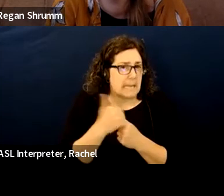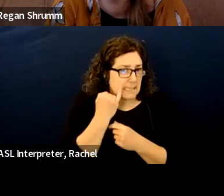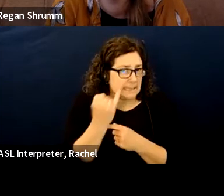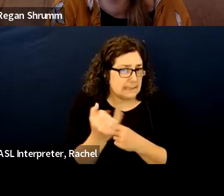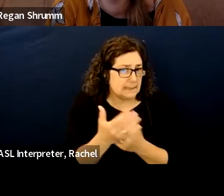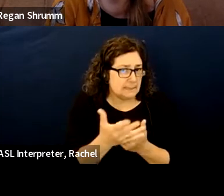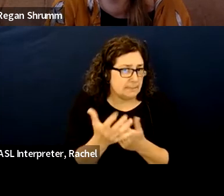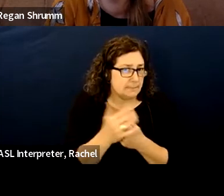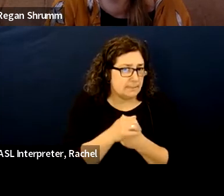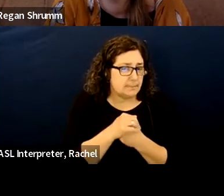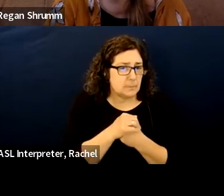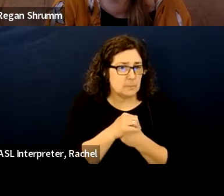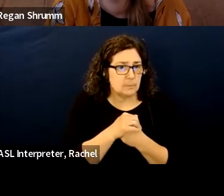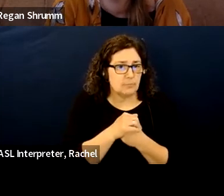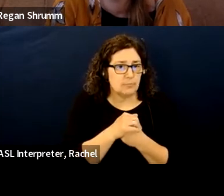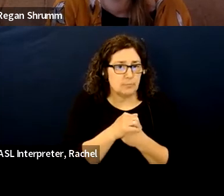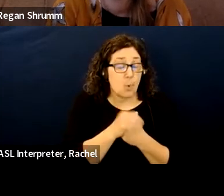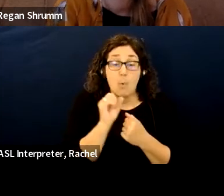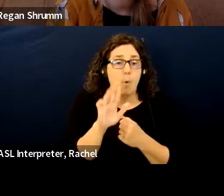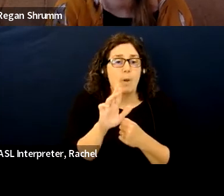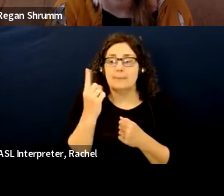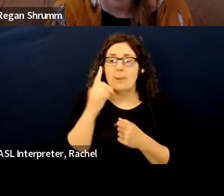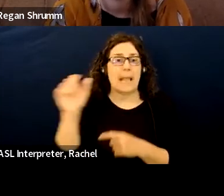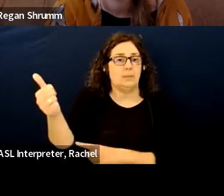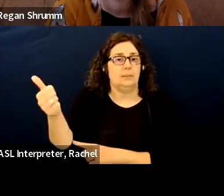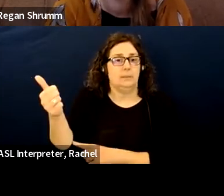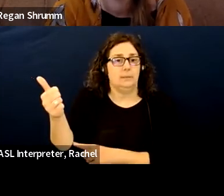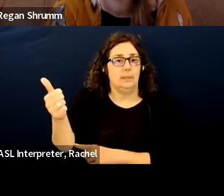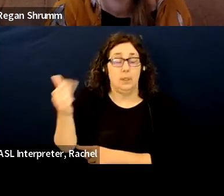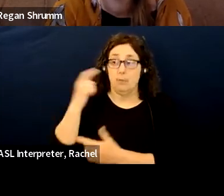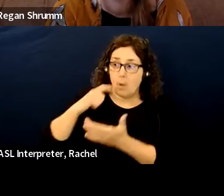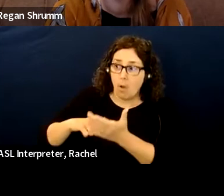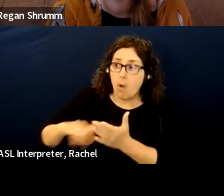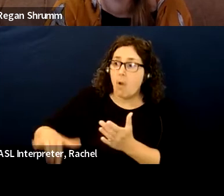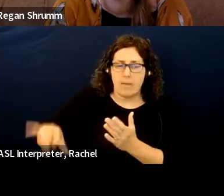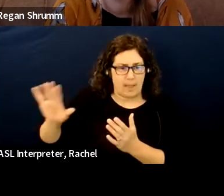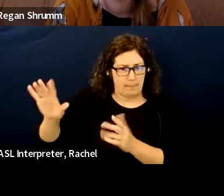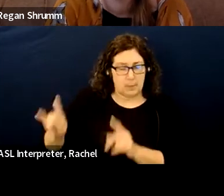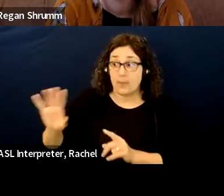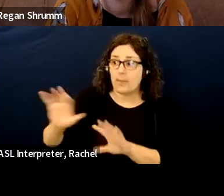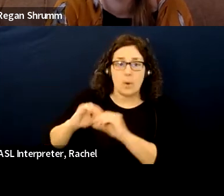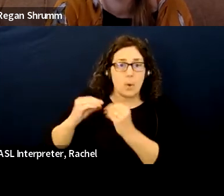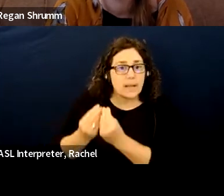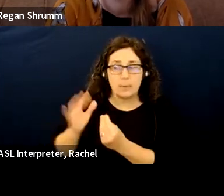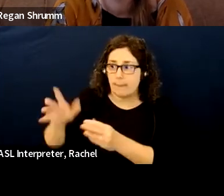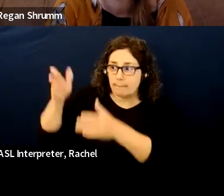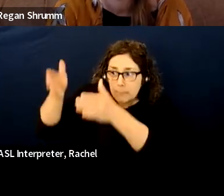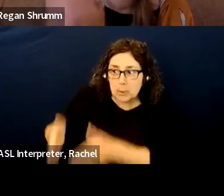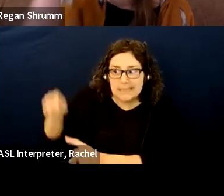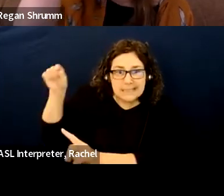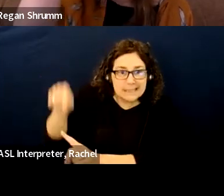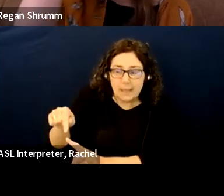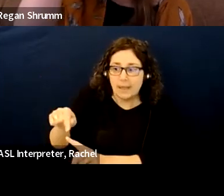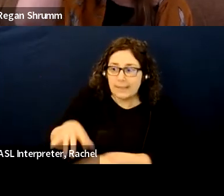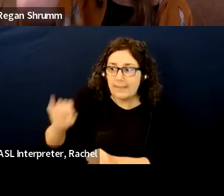that? Or it could be somebody else's as well. Like, if you're like, oh, this organization or this person did this